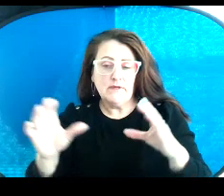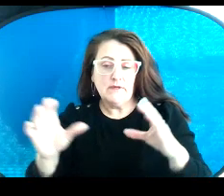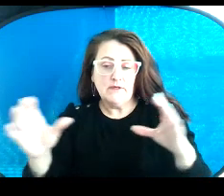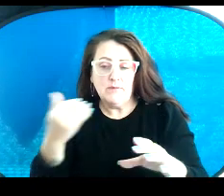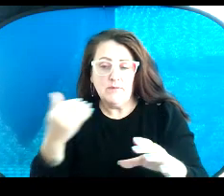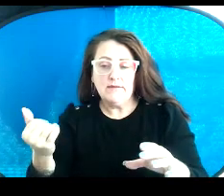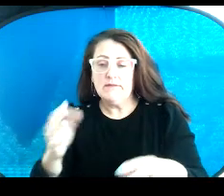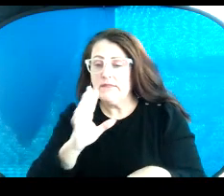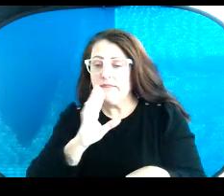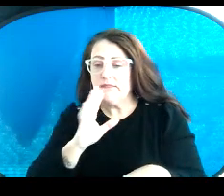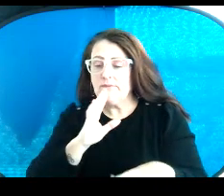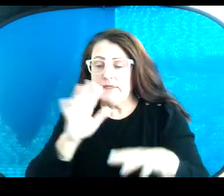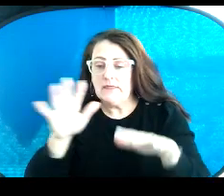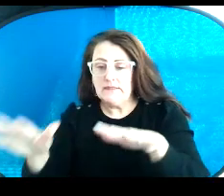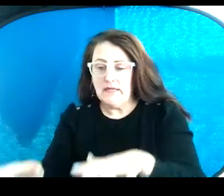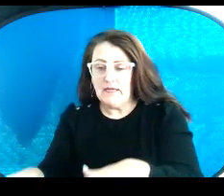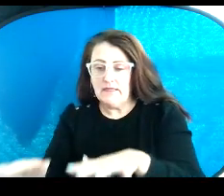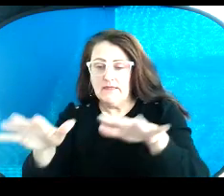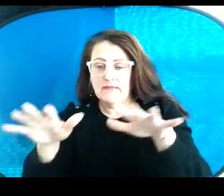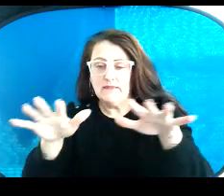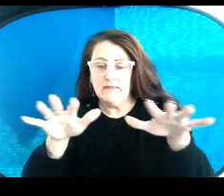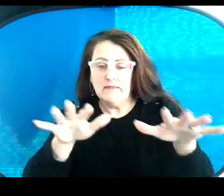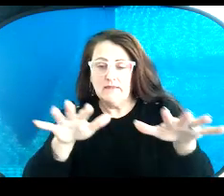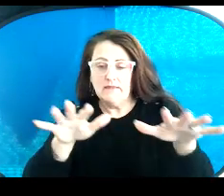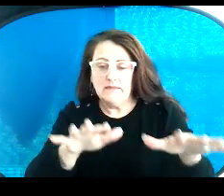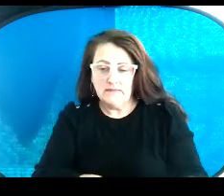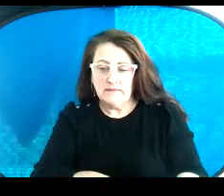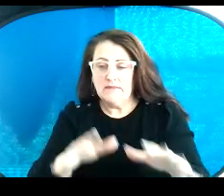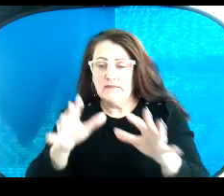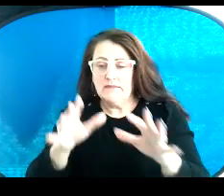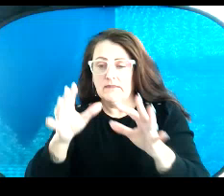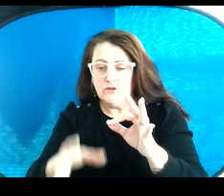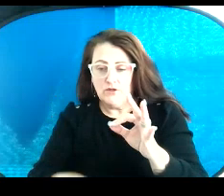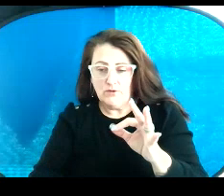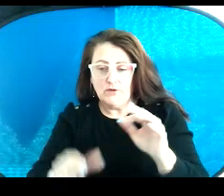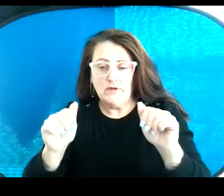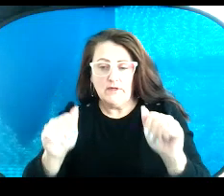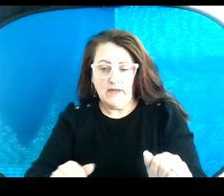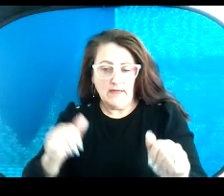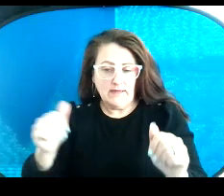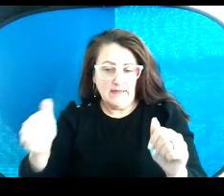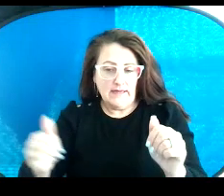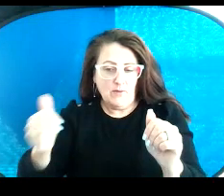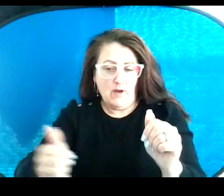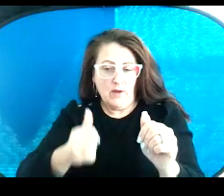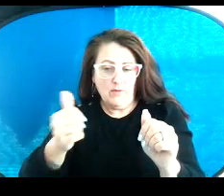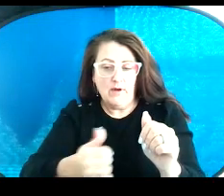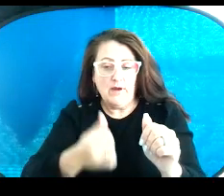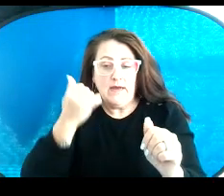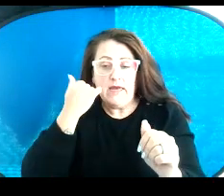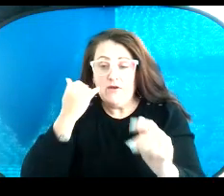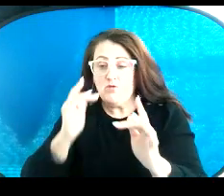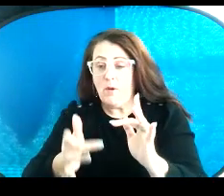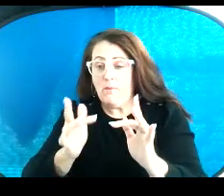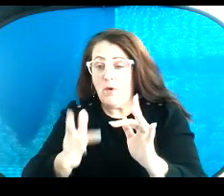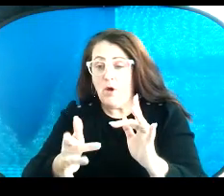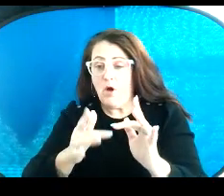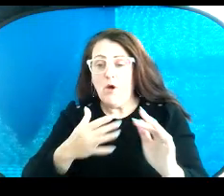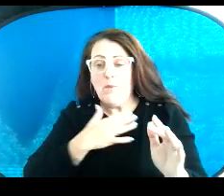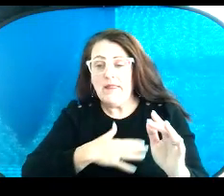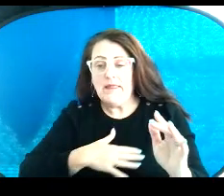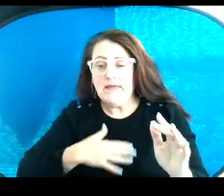steady pace to allow our translating services adequate time for accurate translation. If you're presenting remotely, we hope that you will turn on your camera